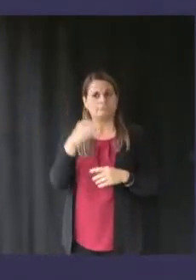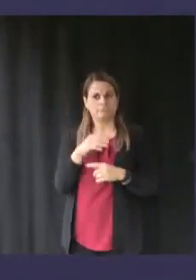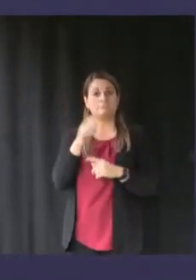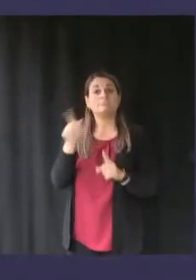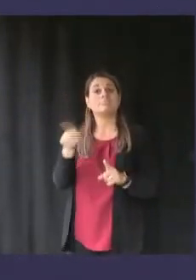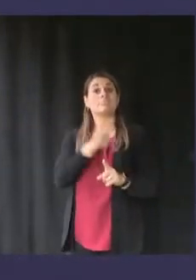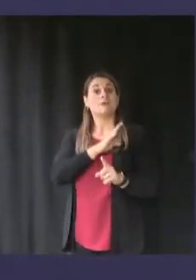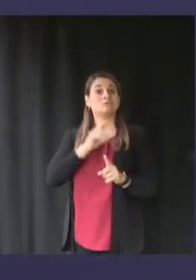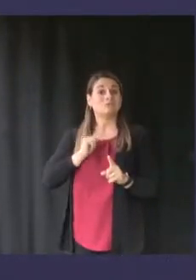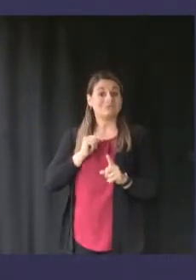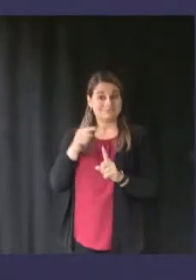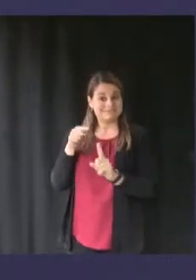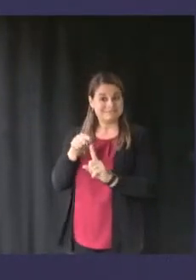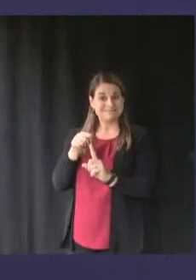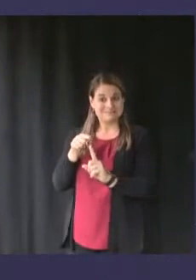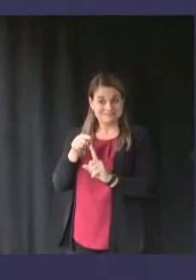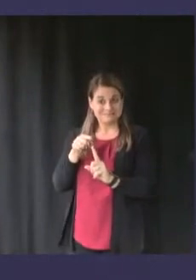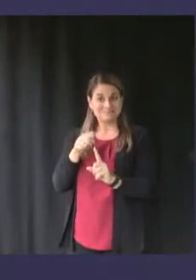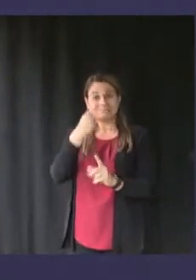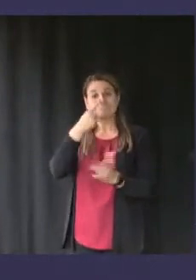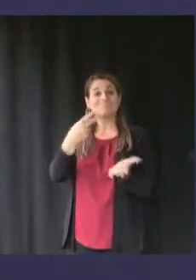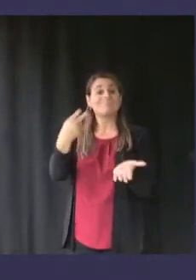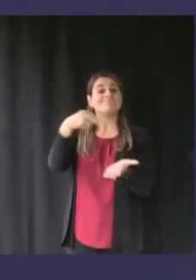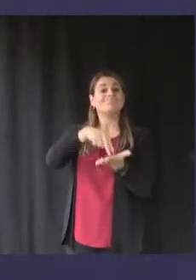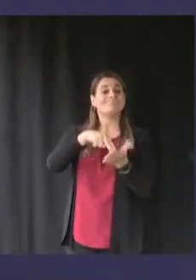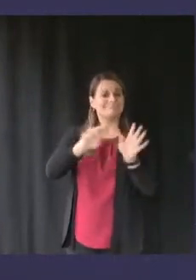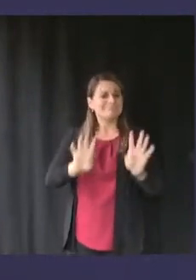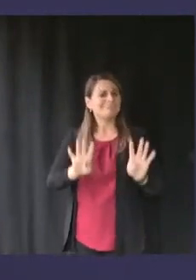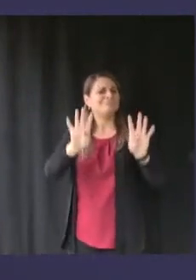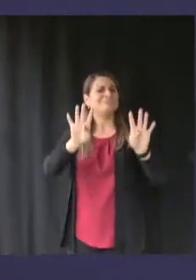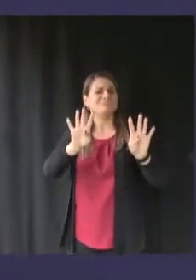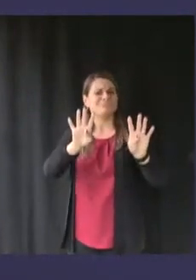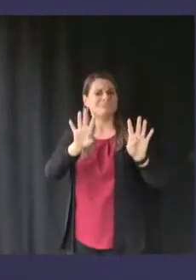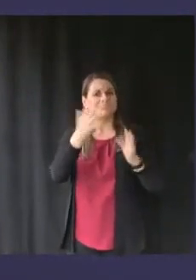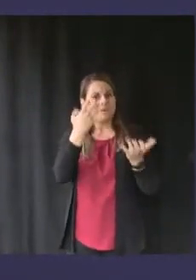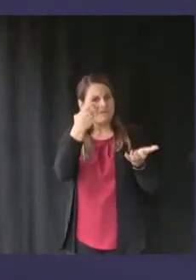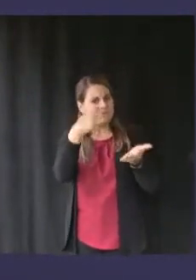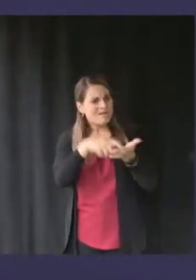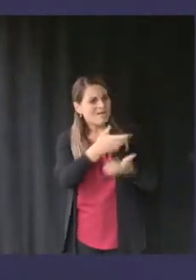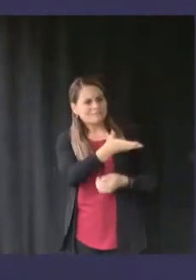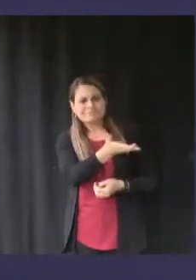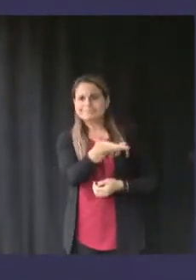who are here, maybe just stand up for a second and please be recognized.